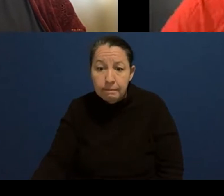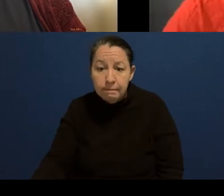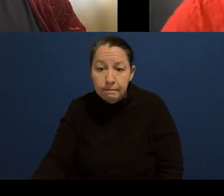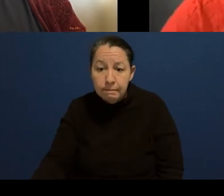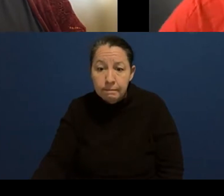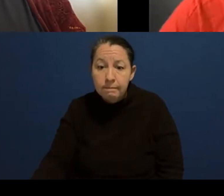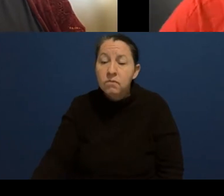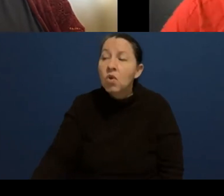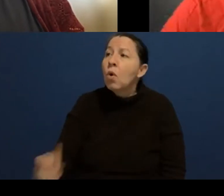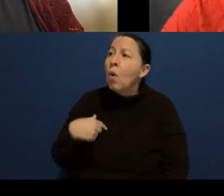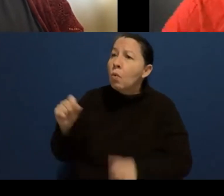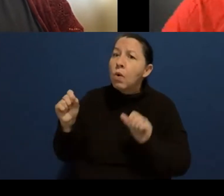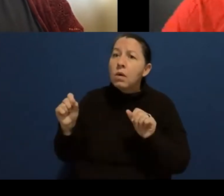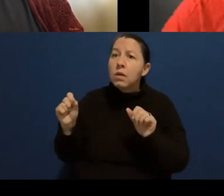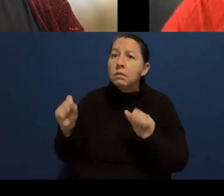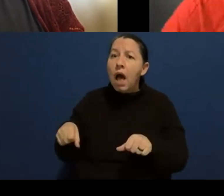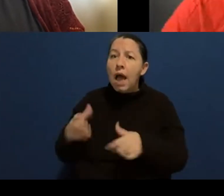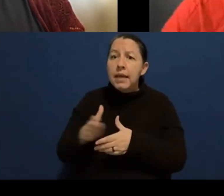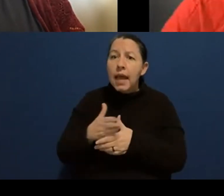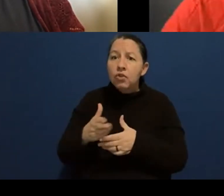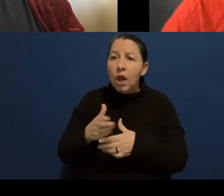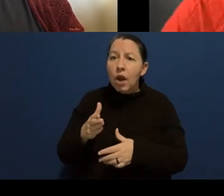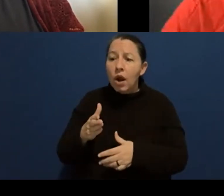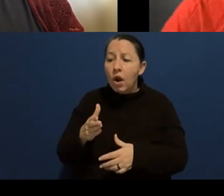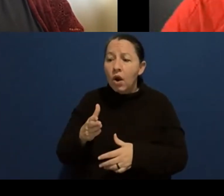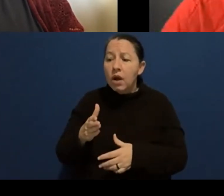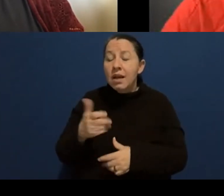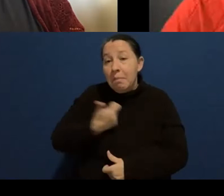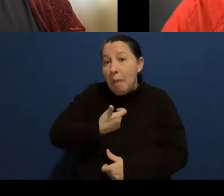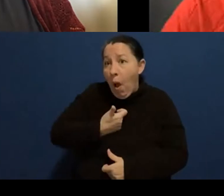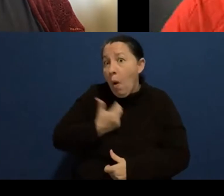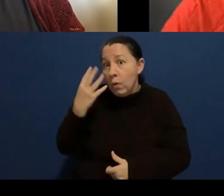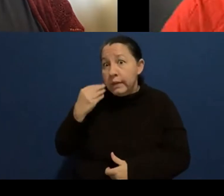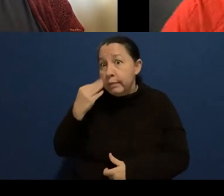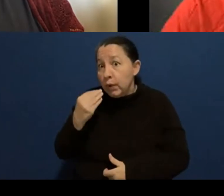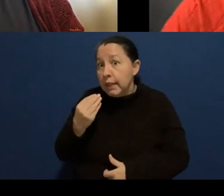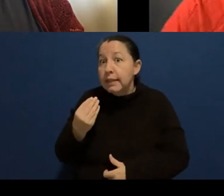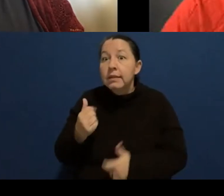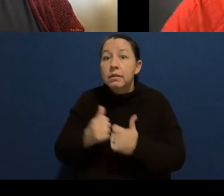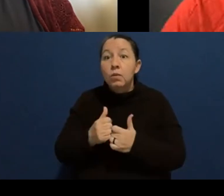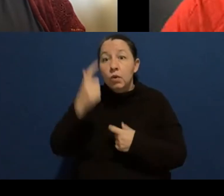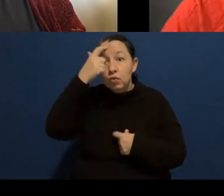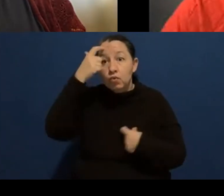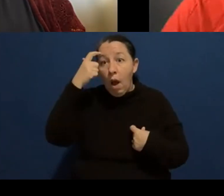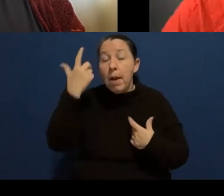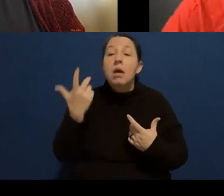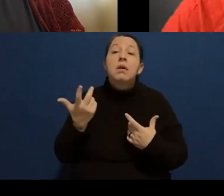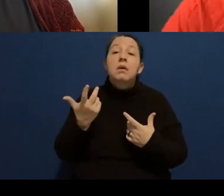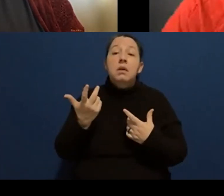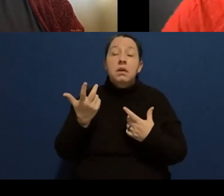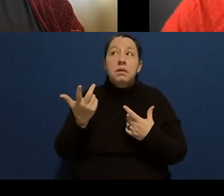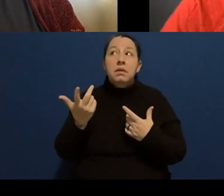I can just share that in my own experience with trauma, that coming back to